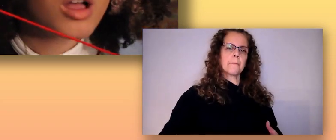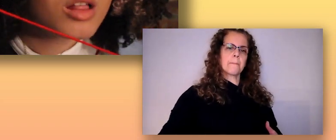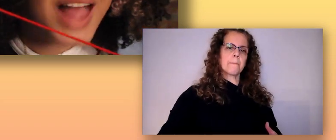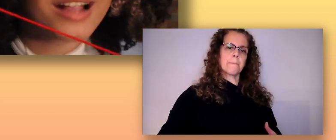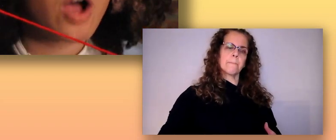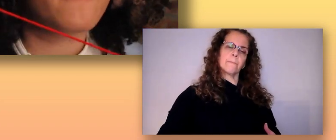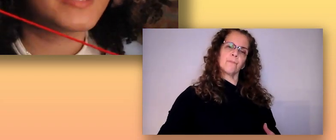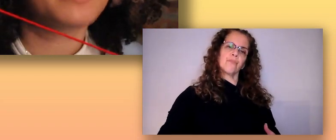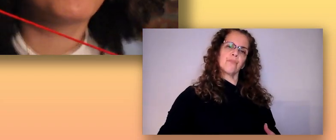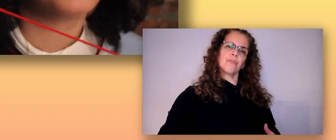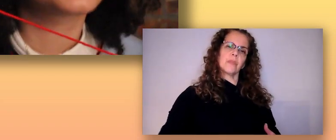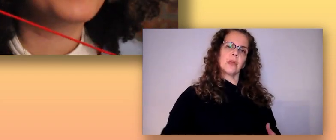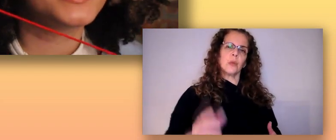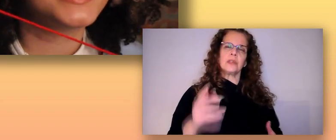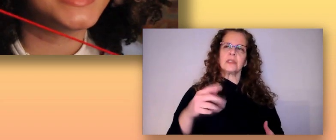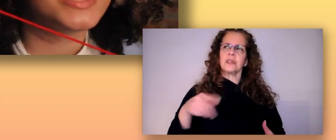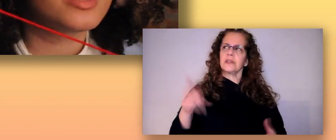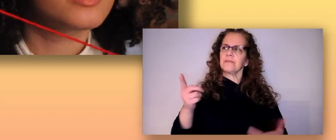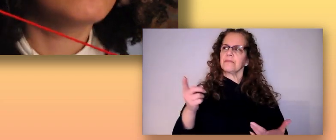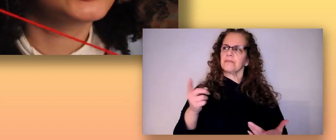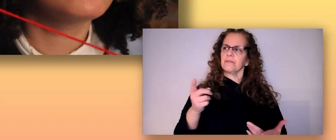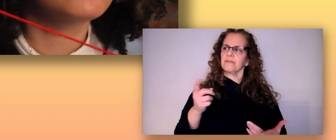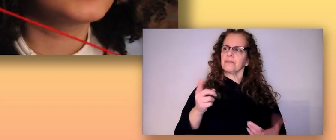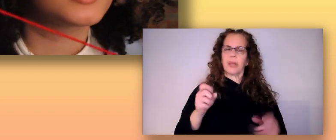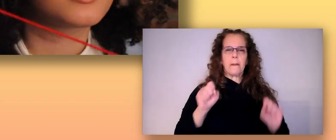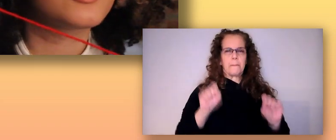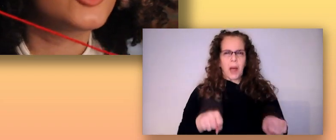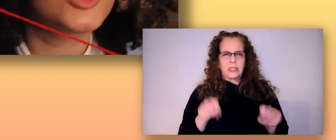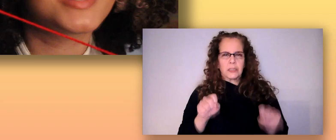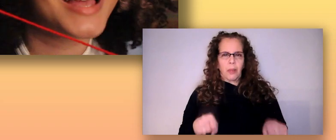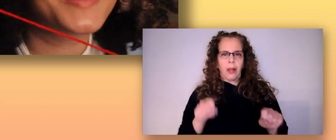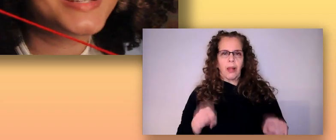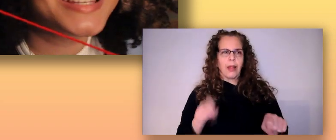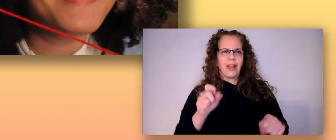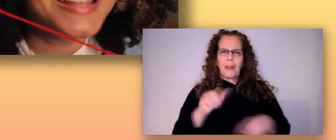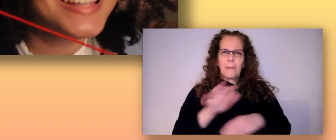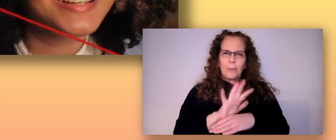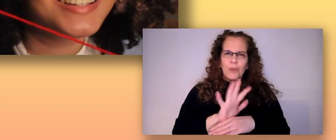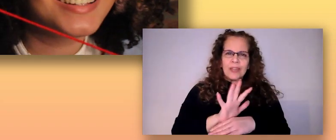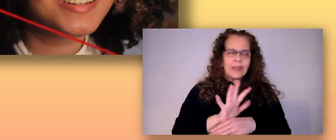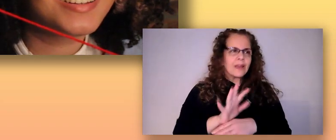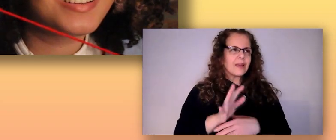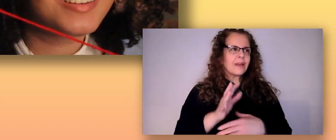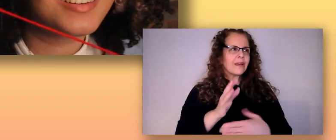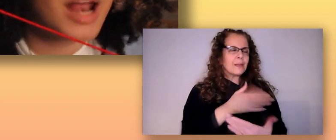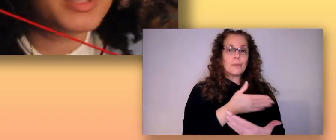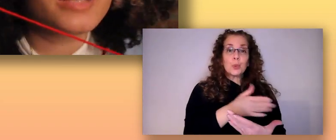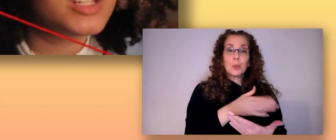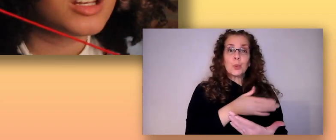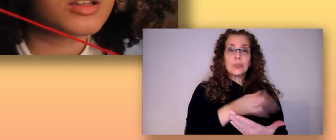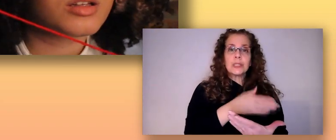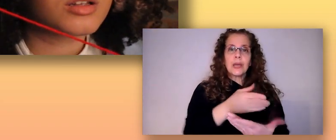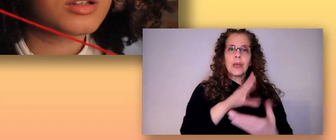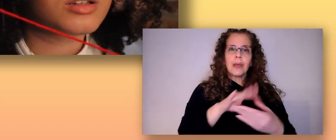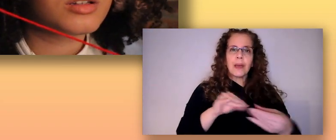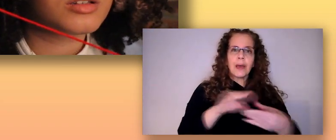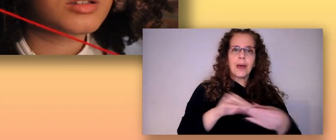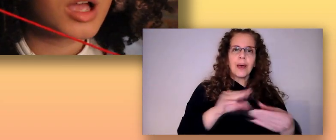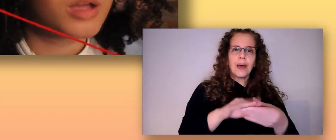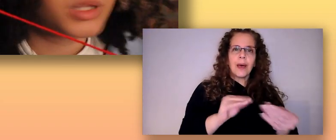It was the lack of impossibility. The music, she said, was in me. And I believed